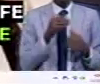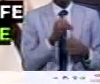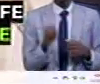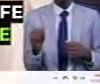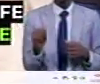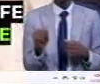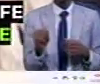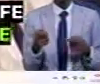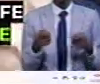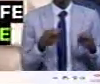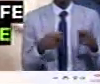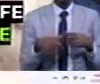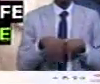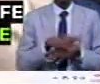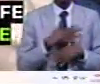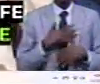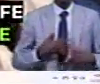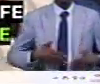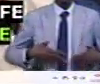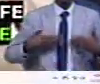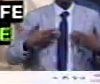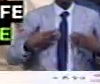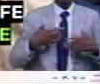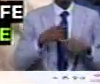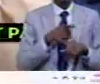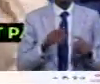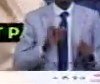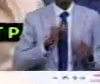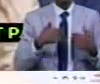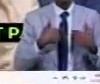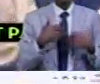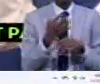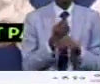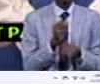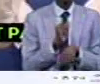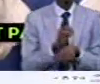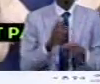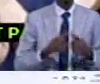stop until it's true.